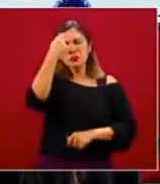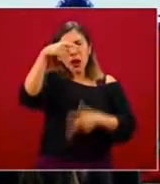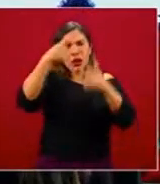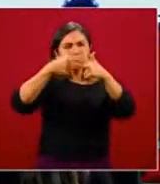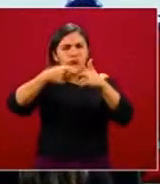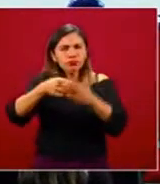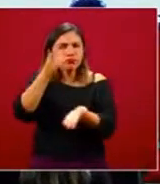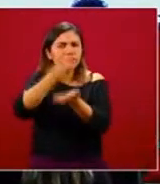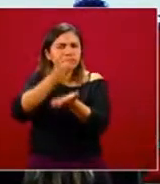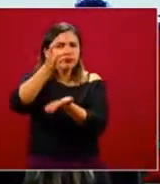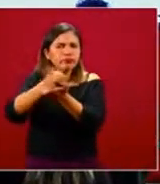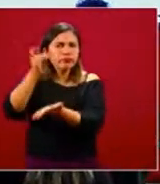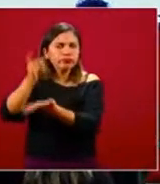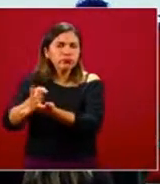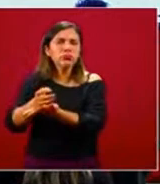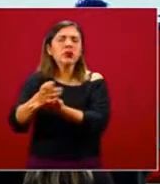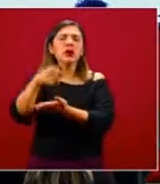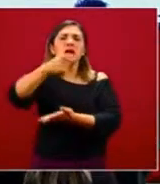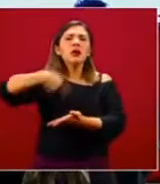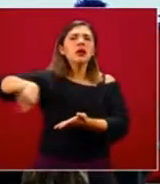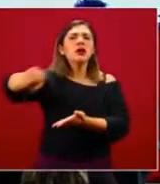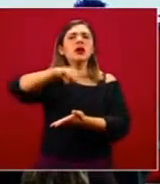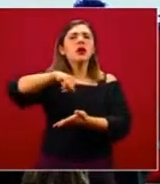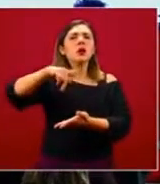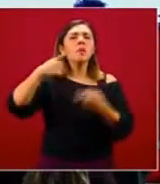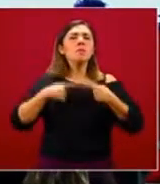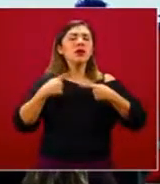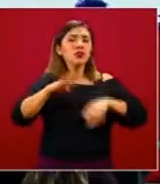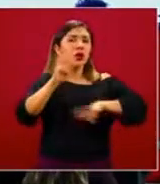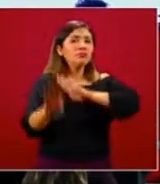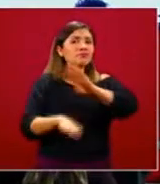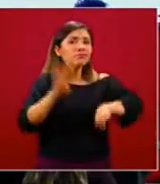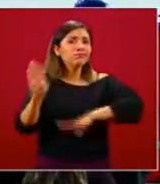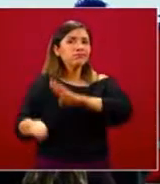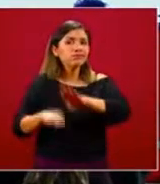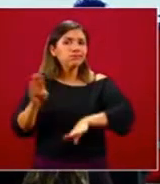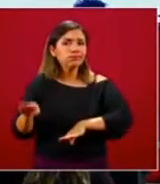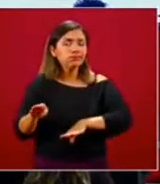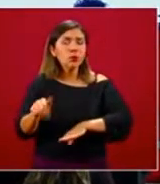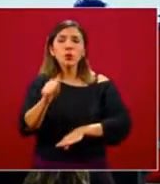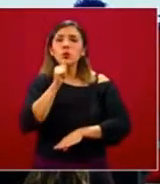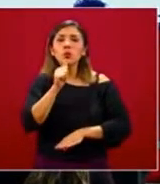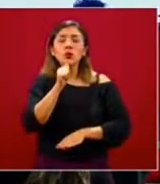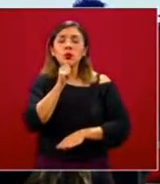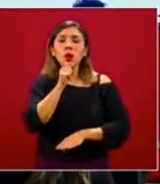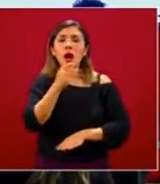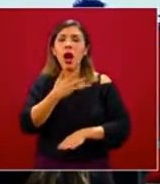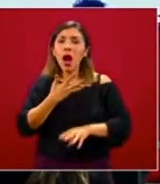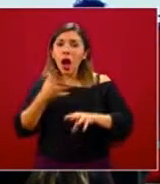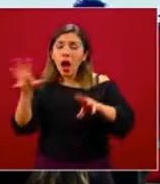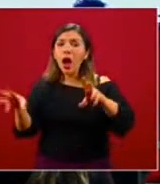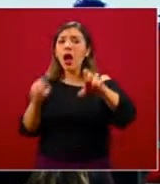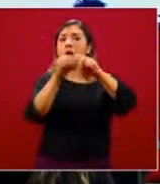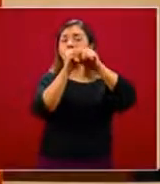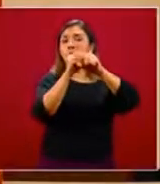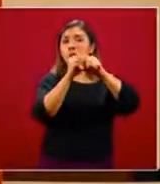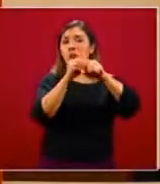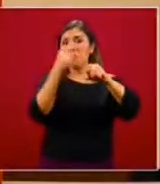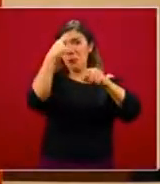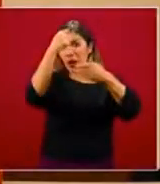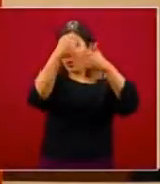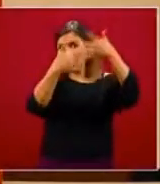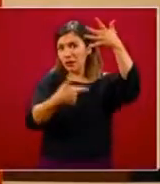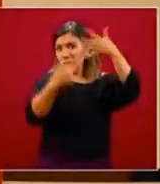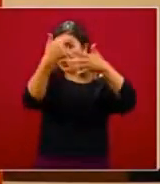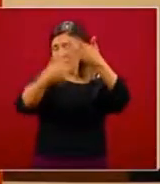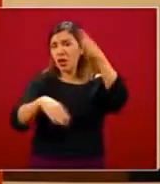been identificar, doing de to hecho, estimate or las identify muertes que the no han sido fatalities incorporadas de that inicio haven't had con